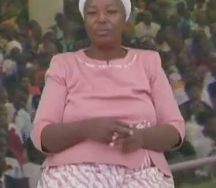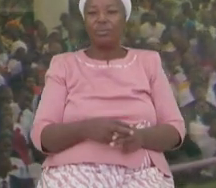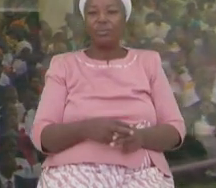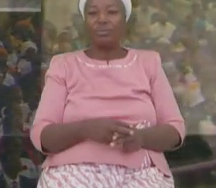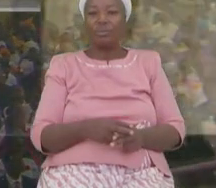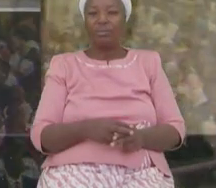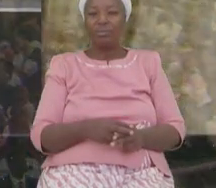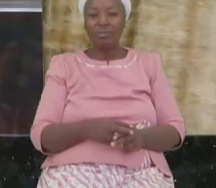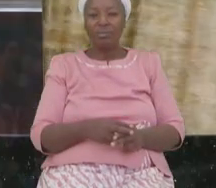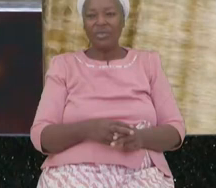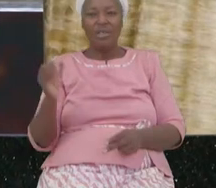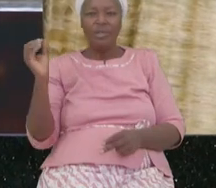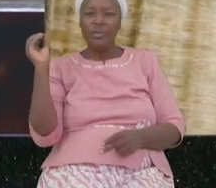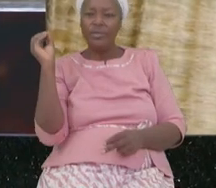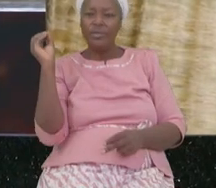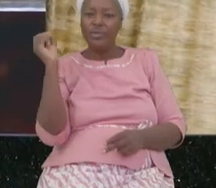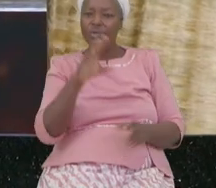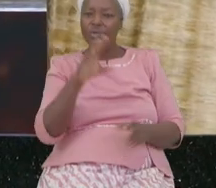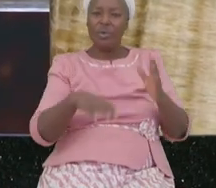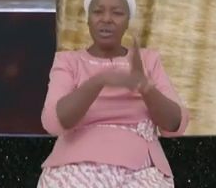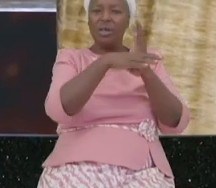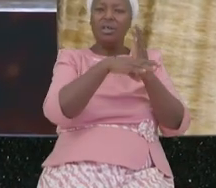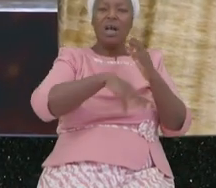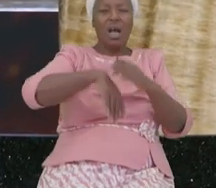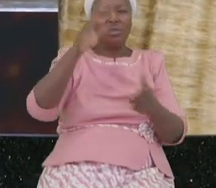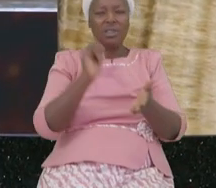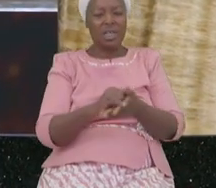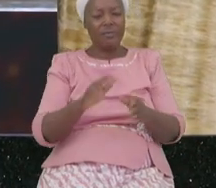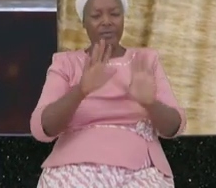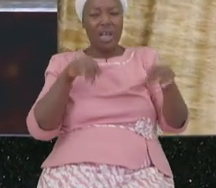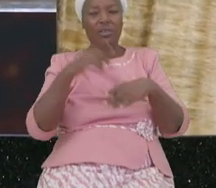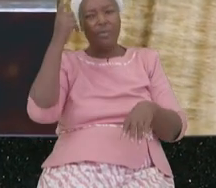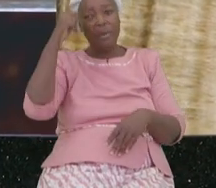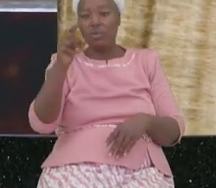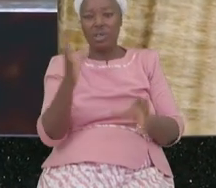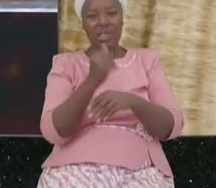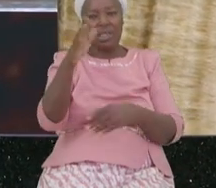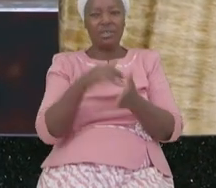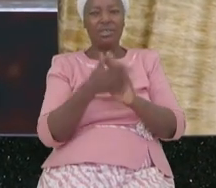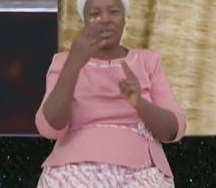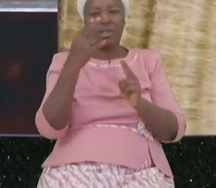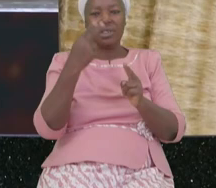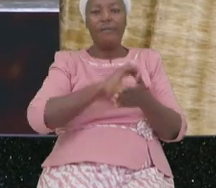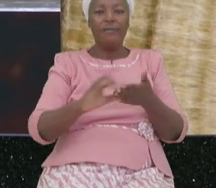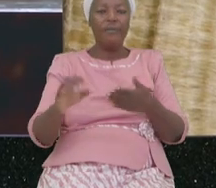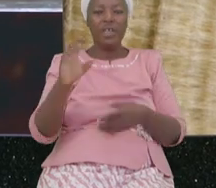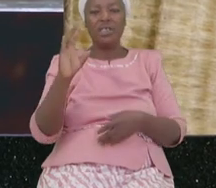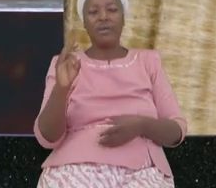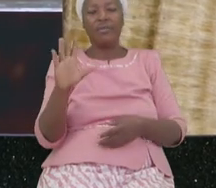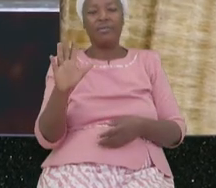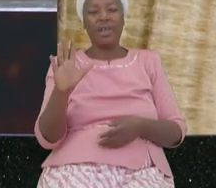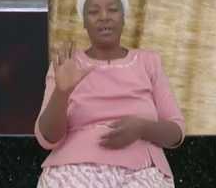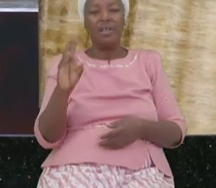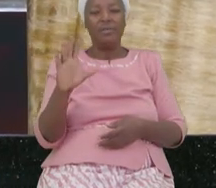Cast out the fear out of your mind. You will get there. Look at verse 75. In